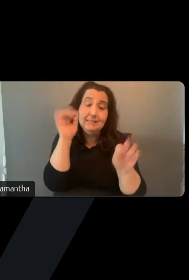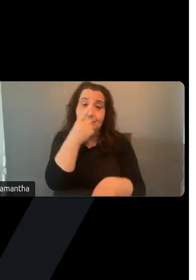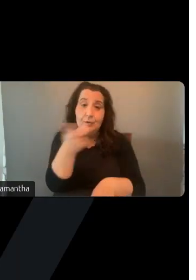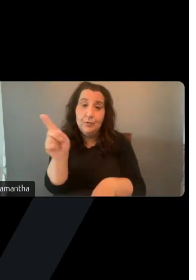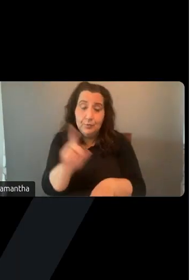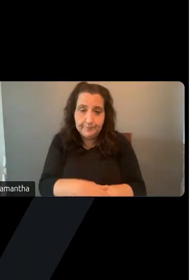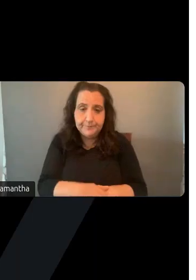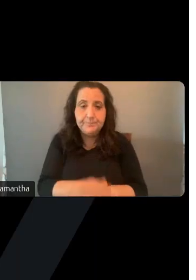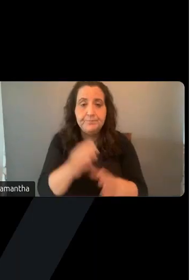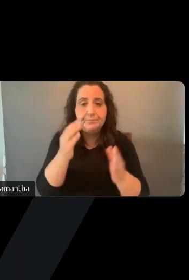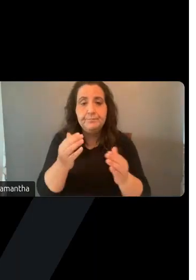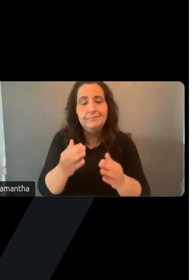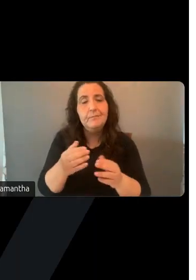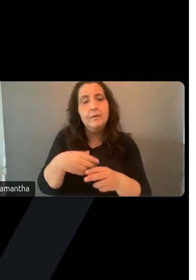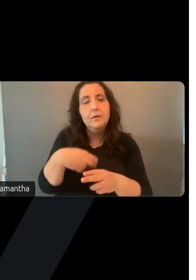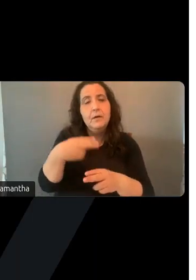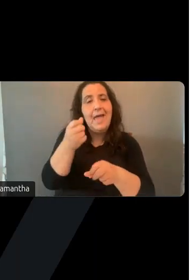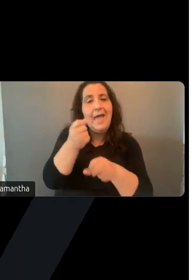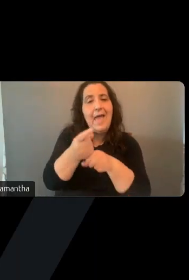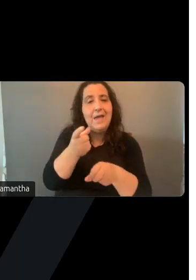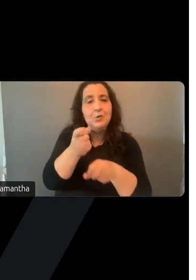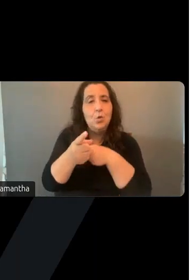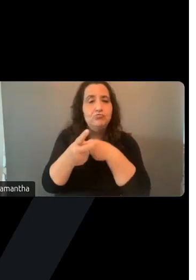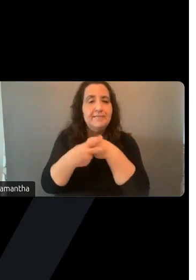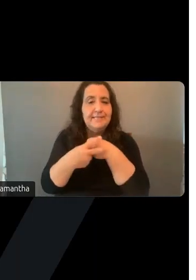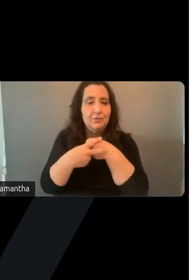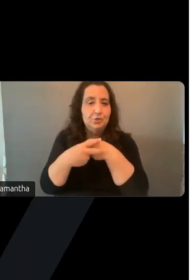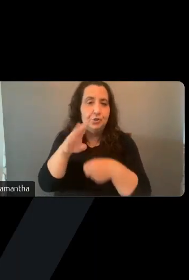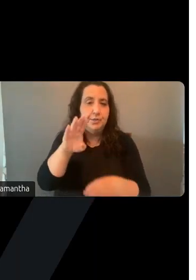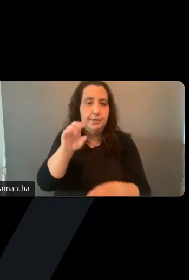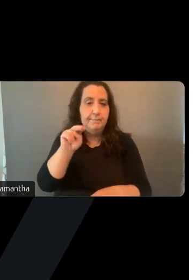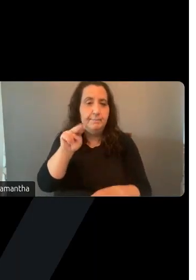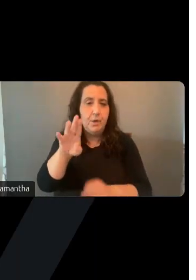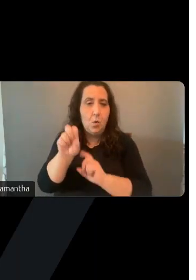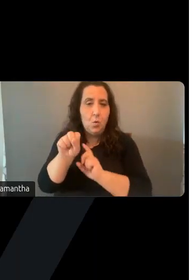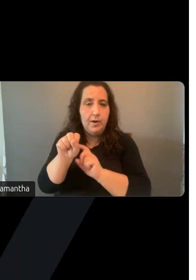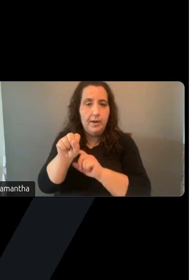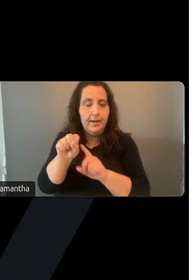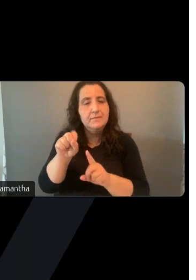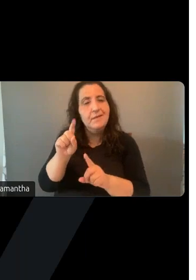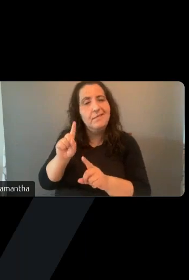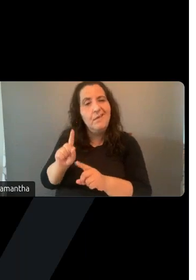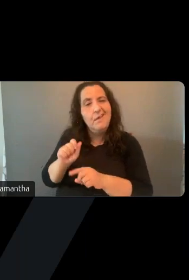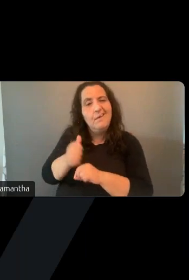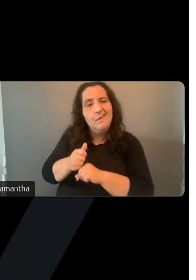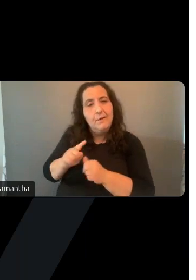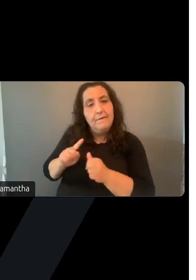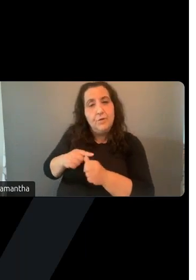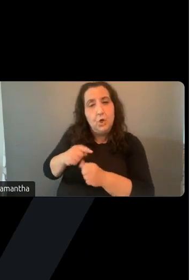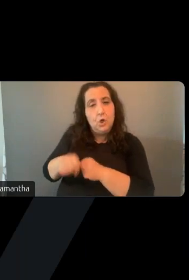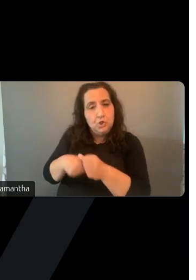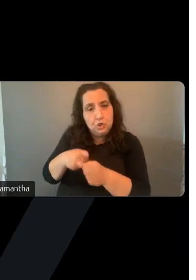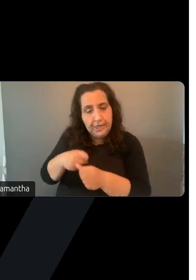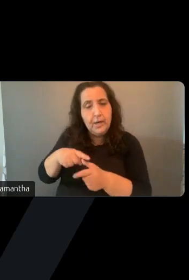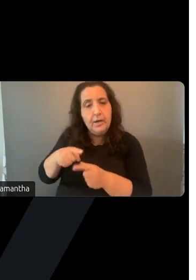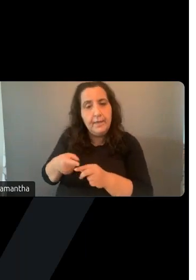There's an annual retention bonus, which is prorated during your first year and increases each